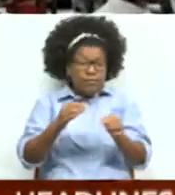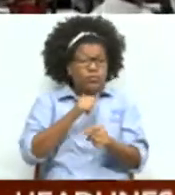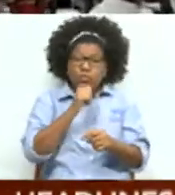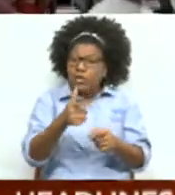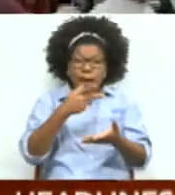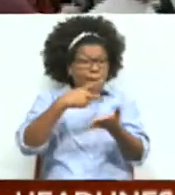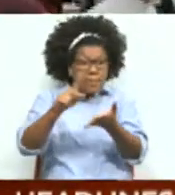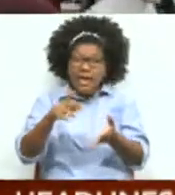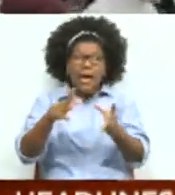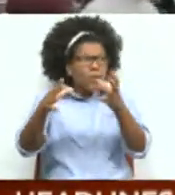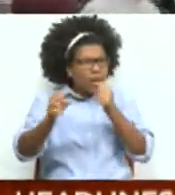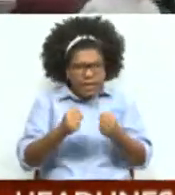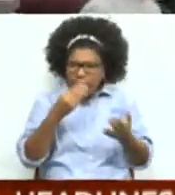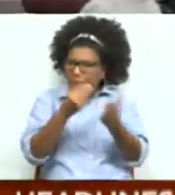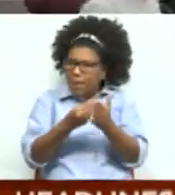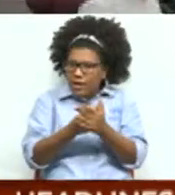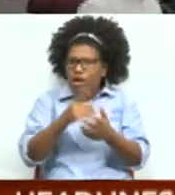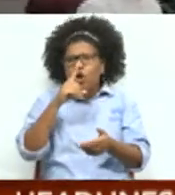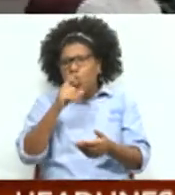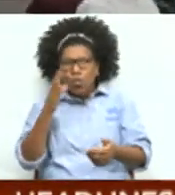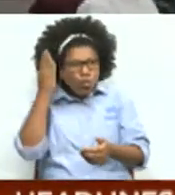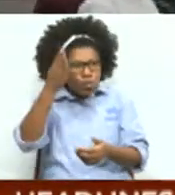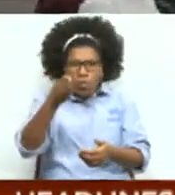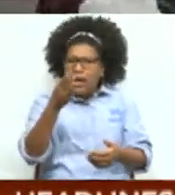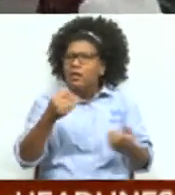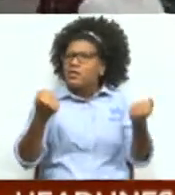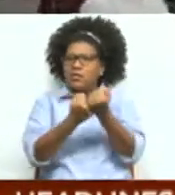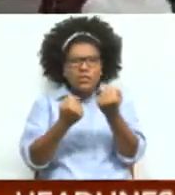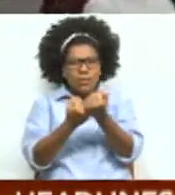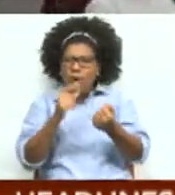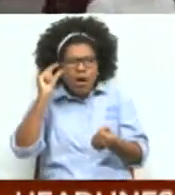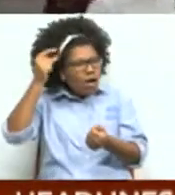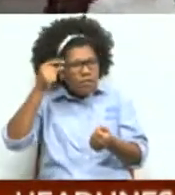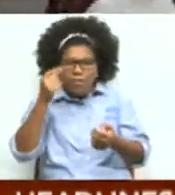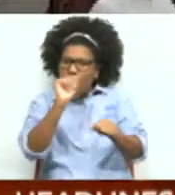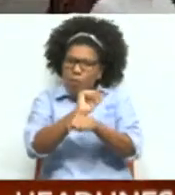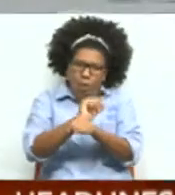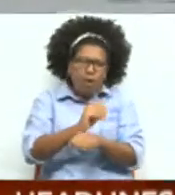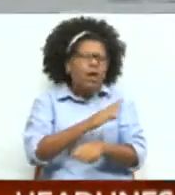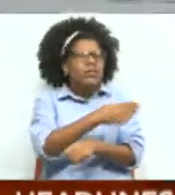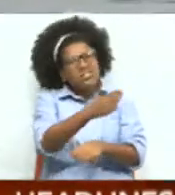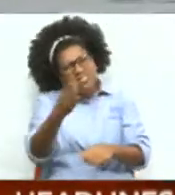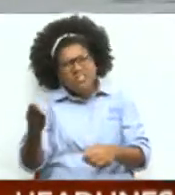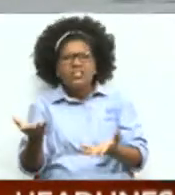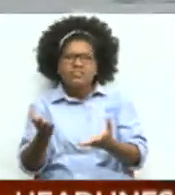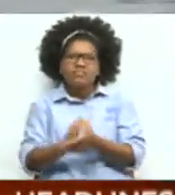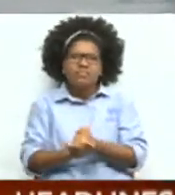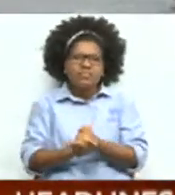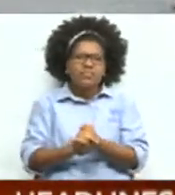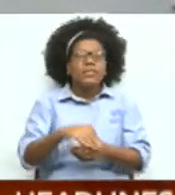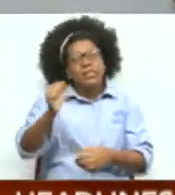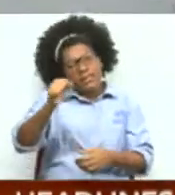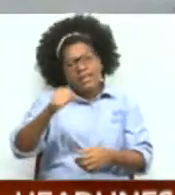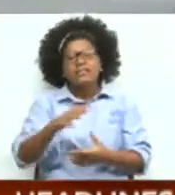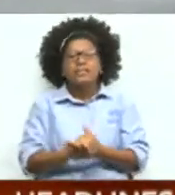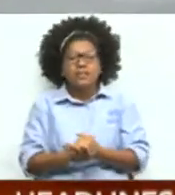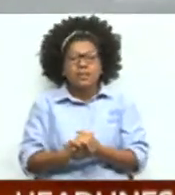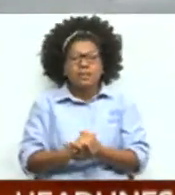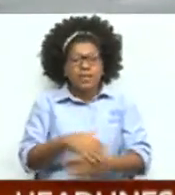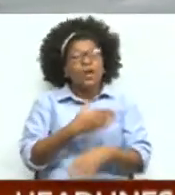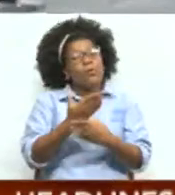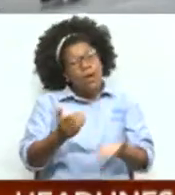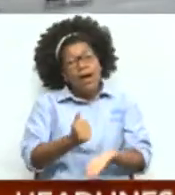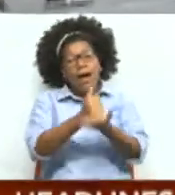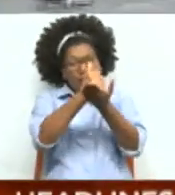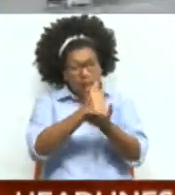who will support the government workers and stuff? Yes, I am. Well, it helps a lot with the people, the poor